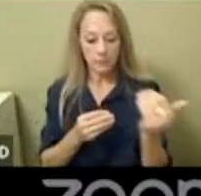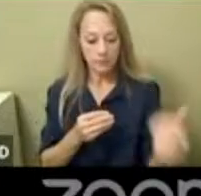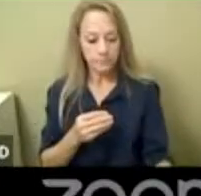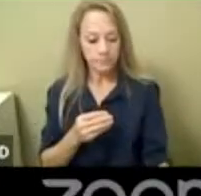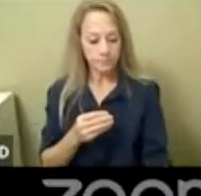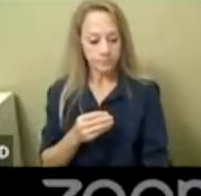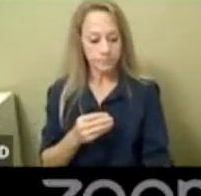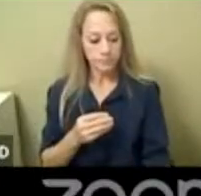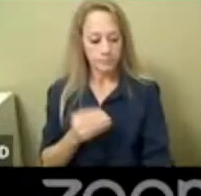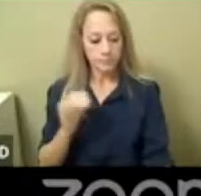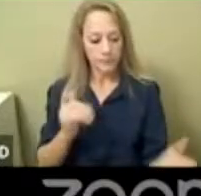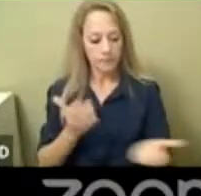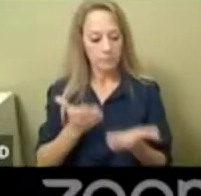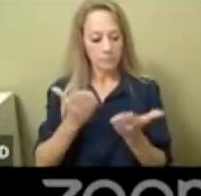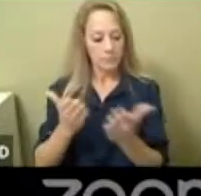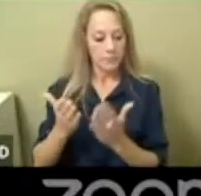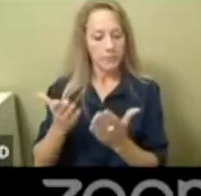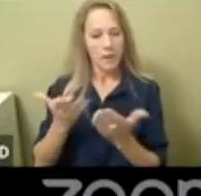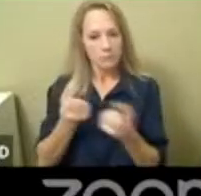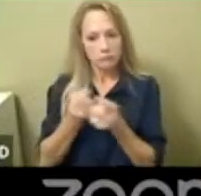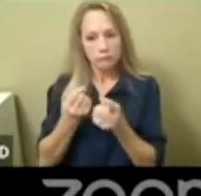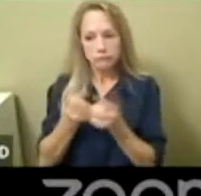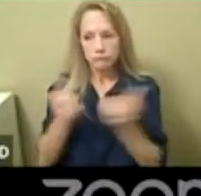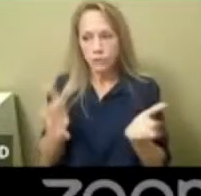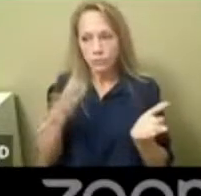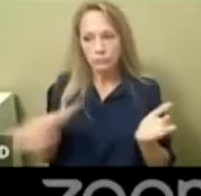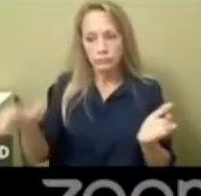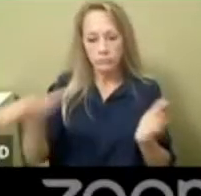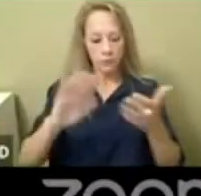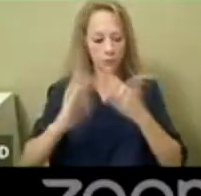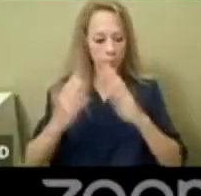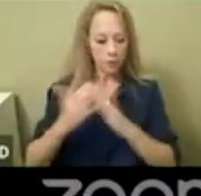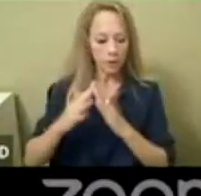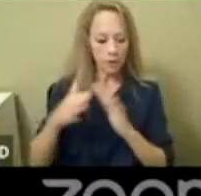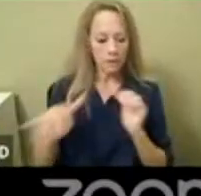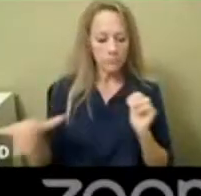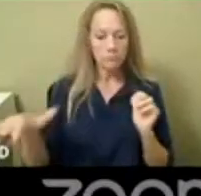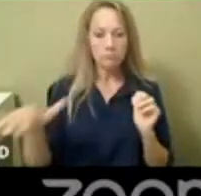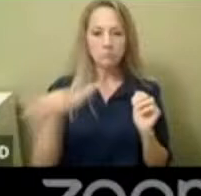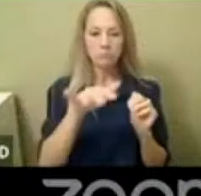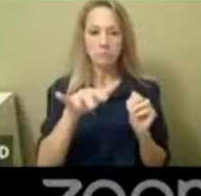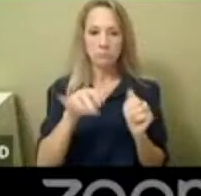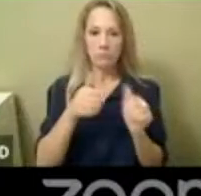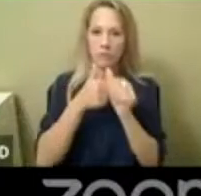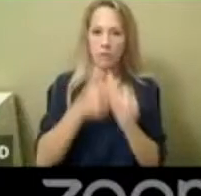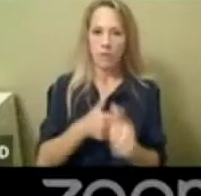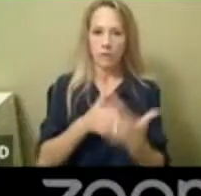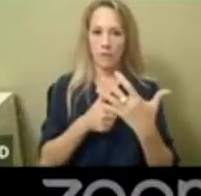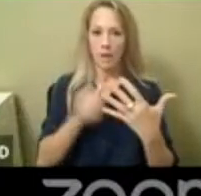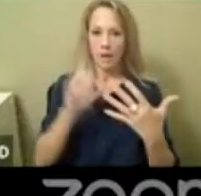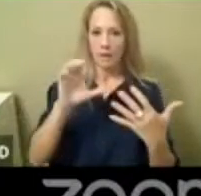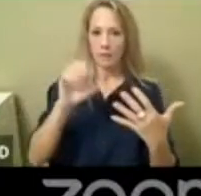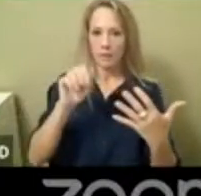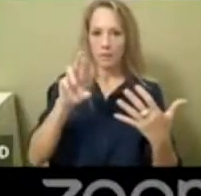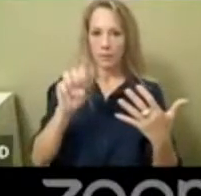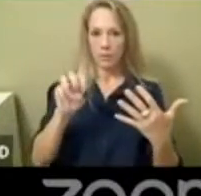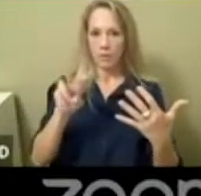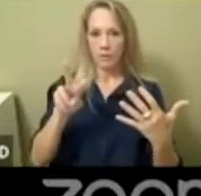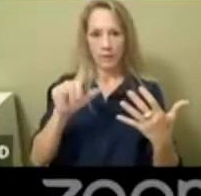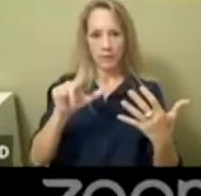motivation reinforcing core actions? Dr. O'Brien, I certainly concur with your discussion.